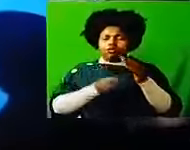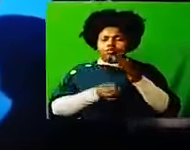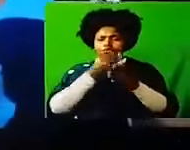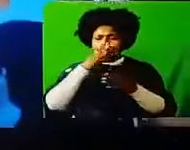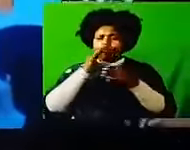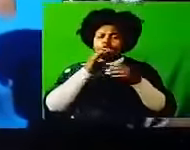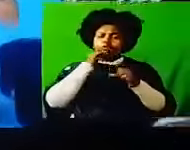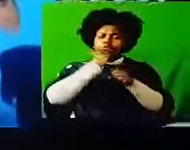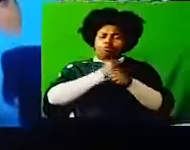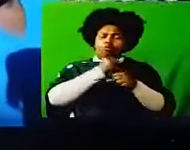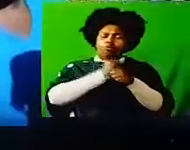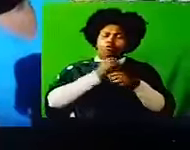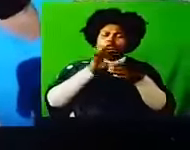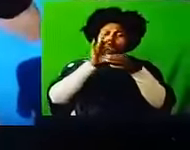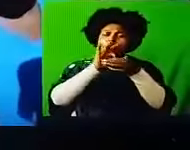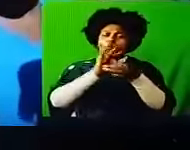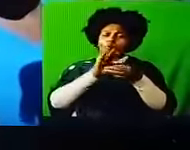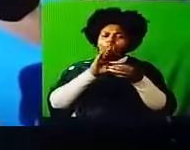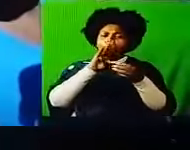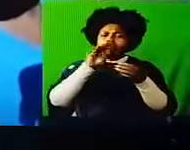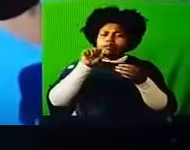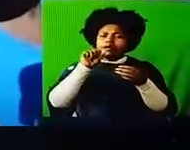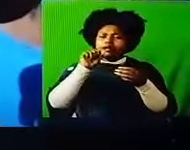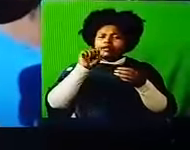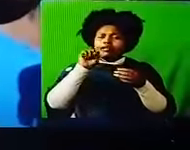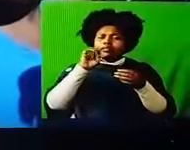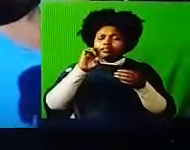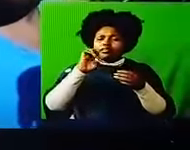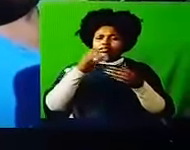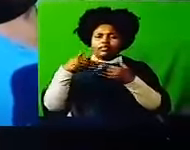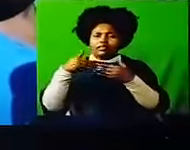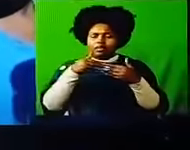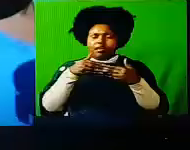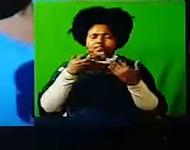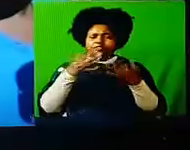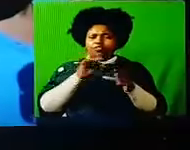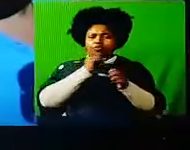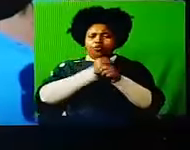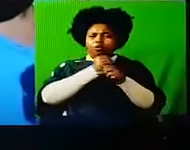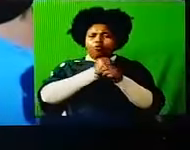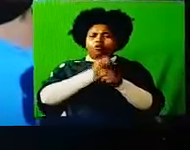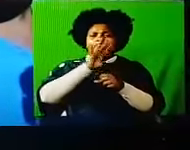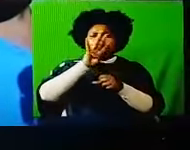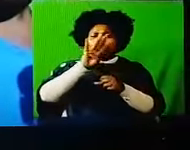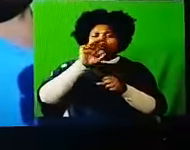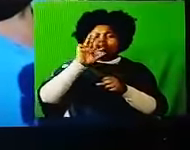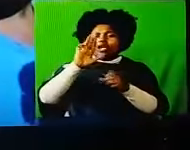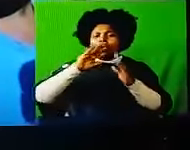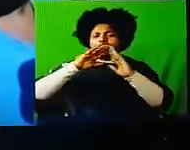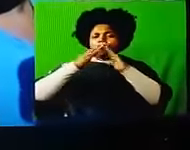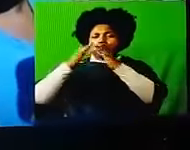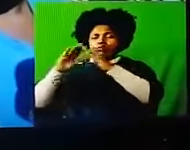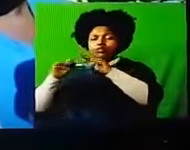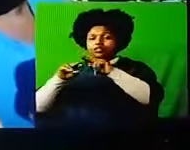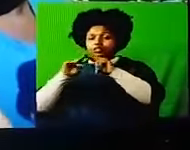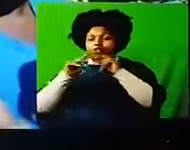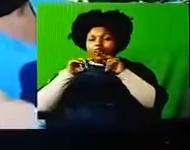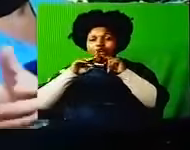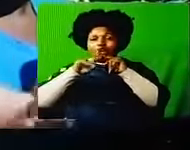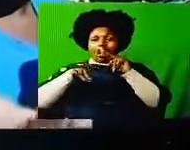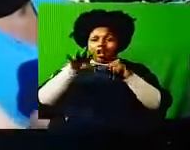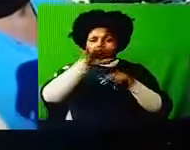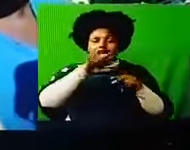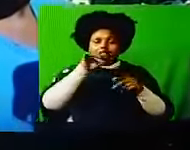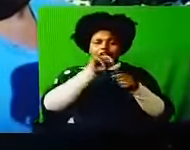caring. At the moment, we are working in 49 communities all over Swazi. But one of the things that we also do is